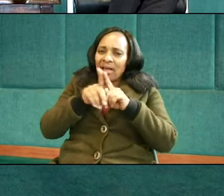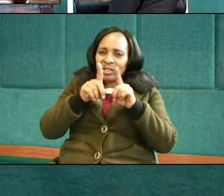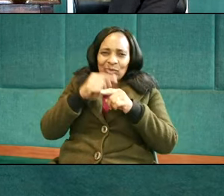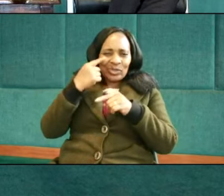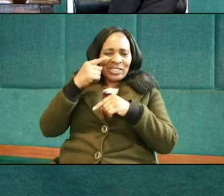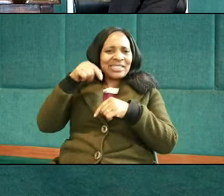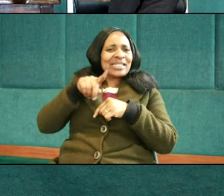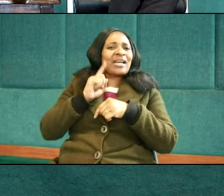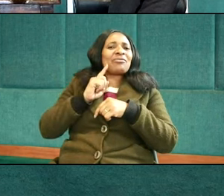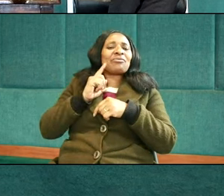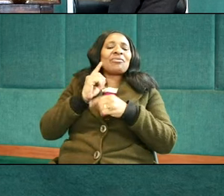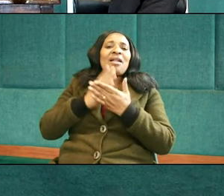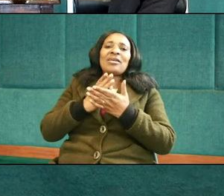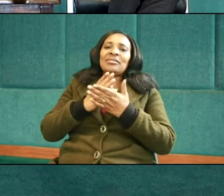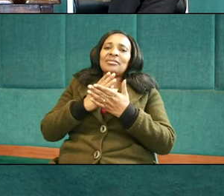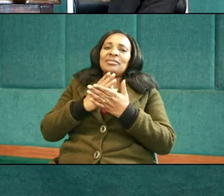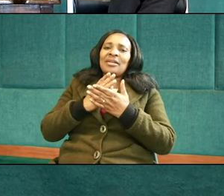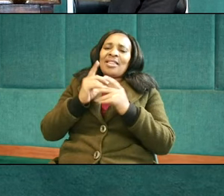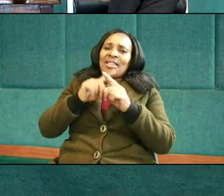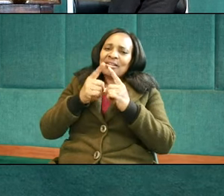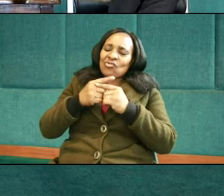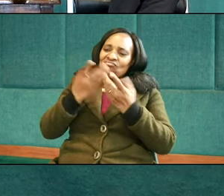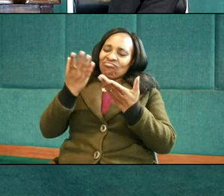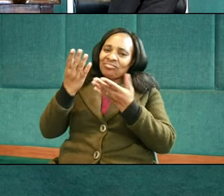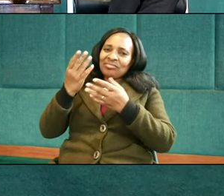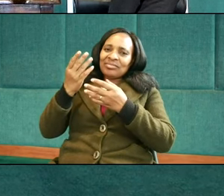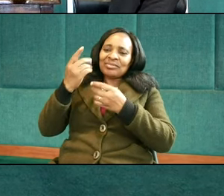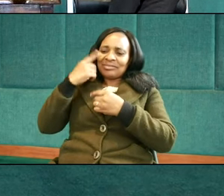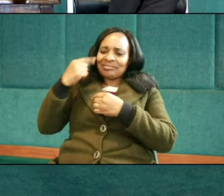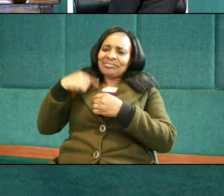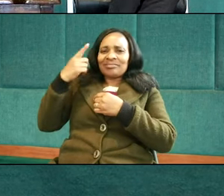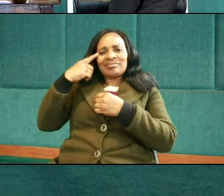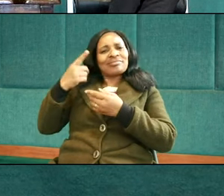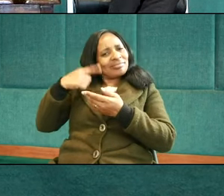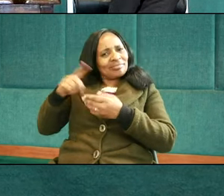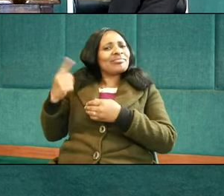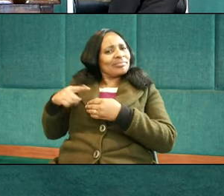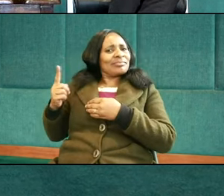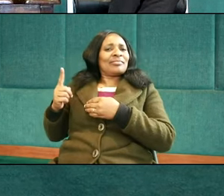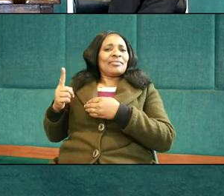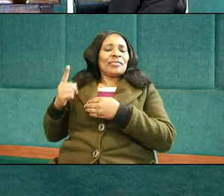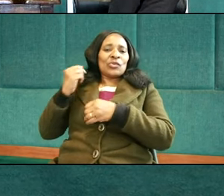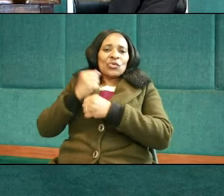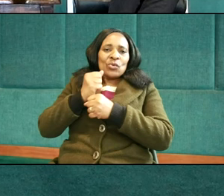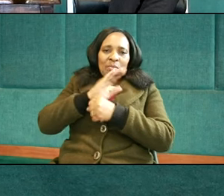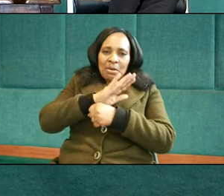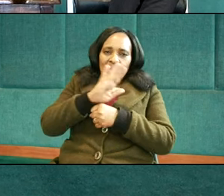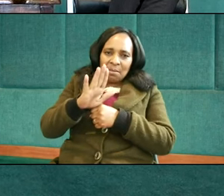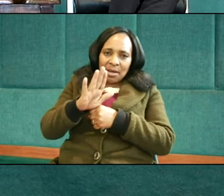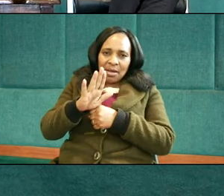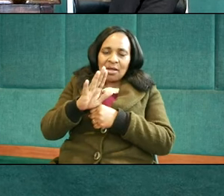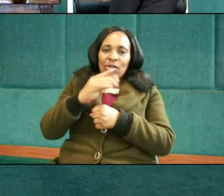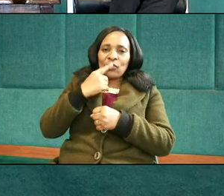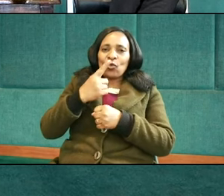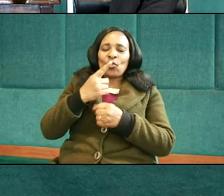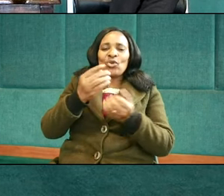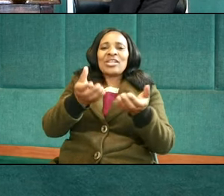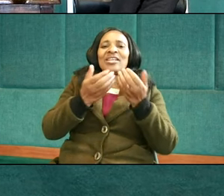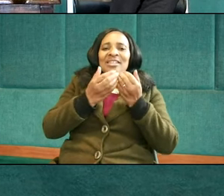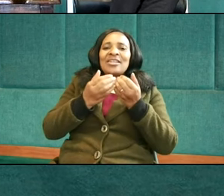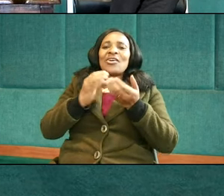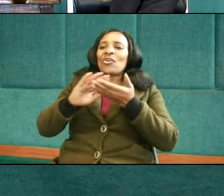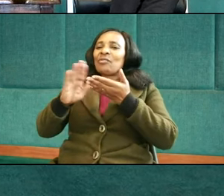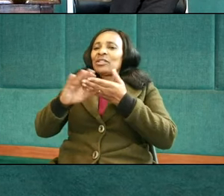yourself as right or to justify the things that you do. So then you won't see the need of confessing,